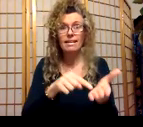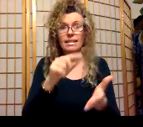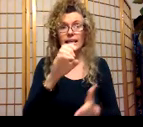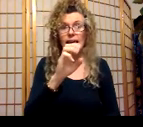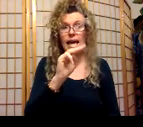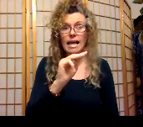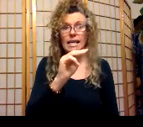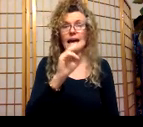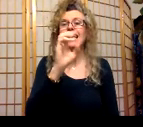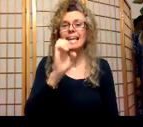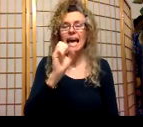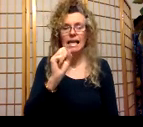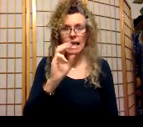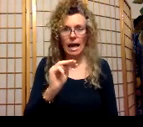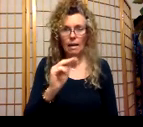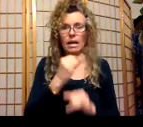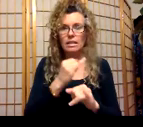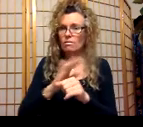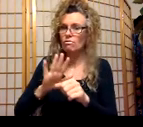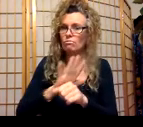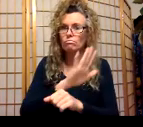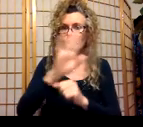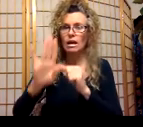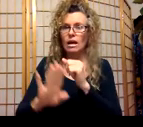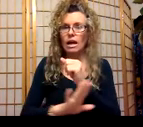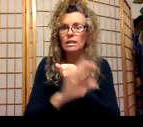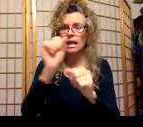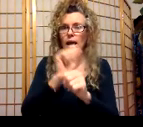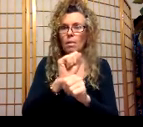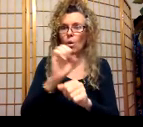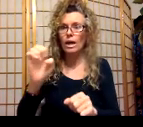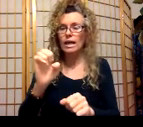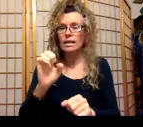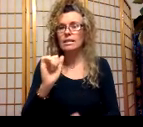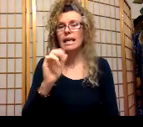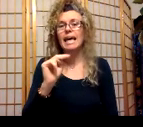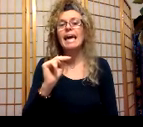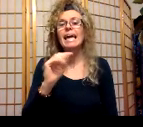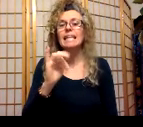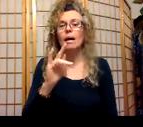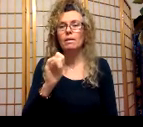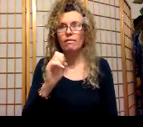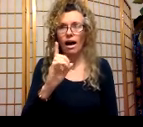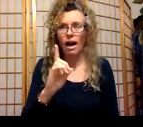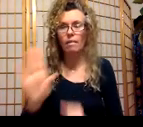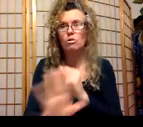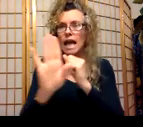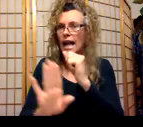ESM is an institute that is again fully protected. Employees are indemnified. They are immune.